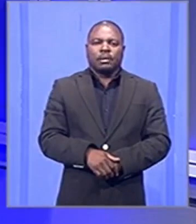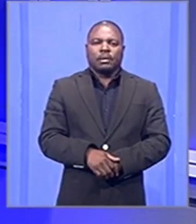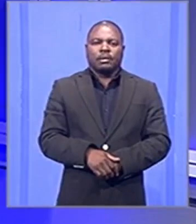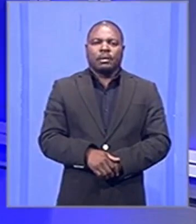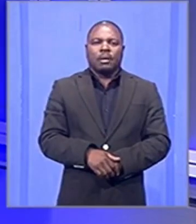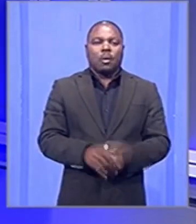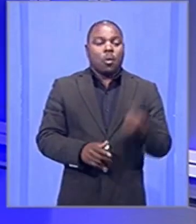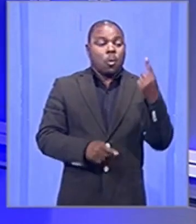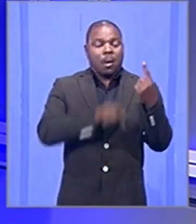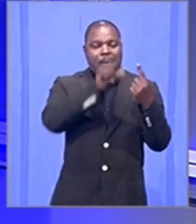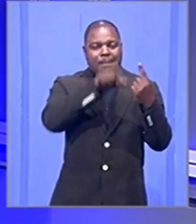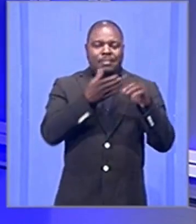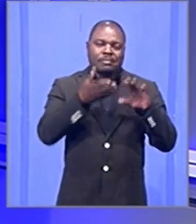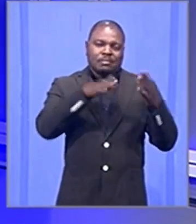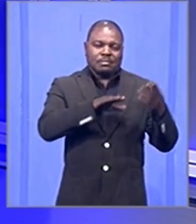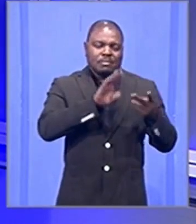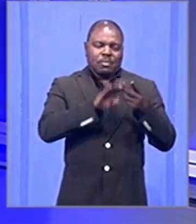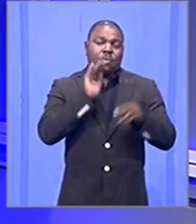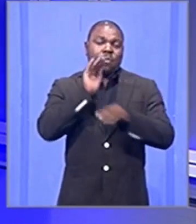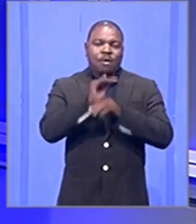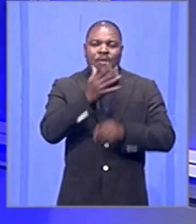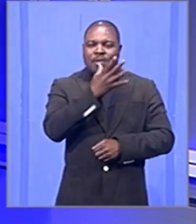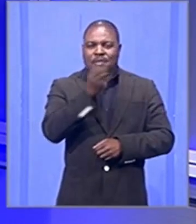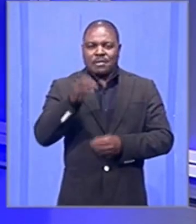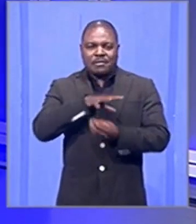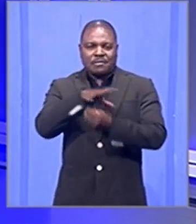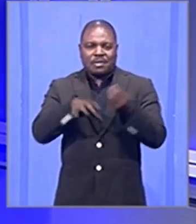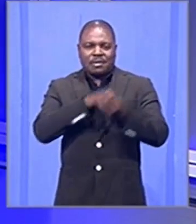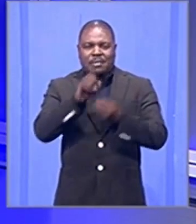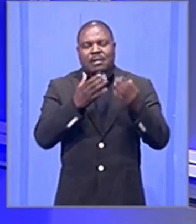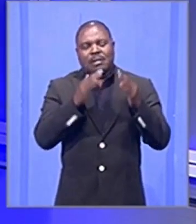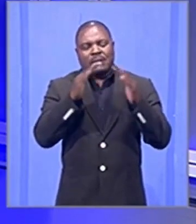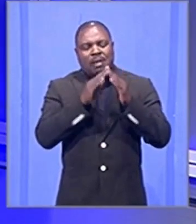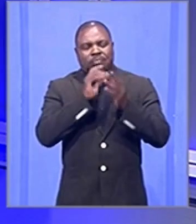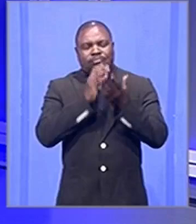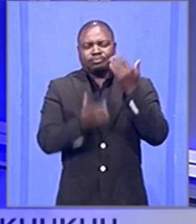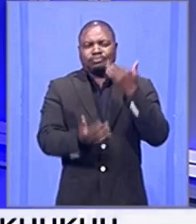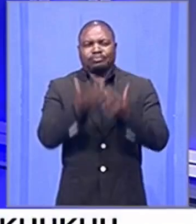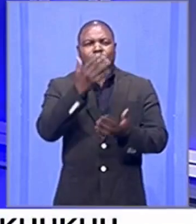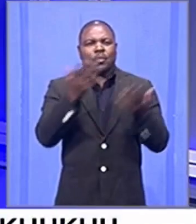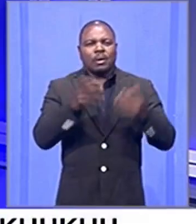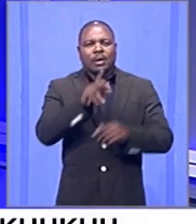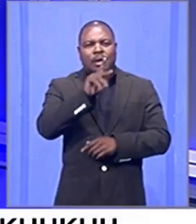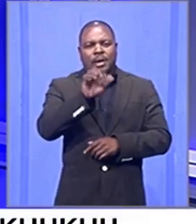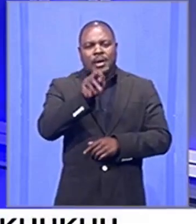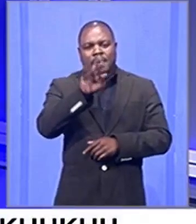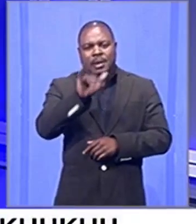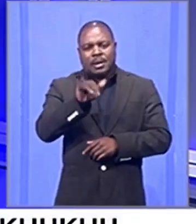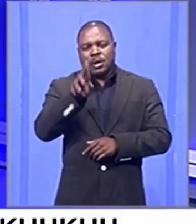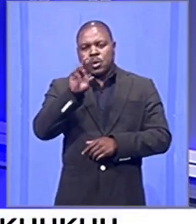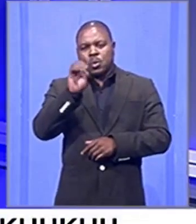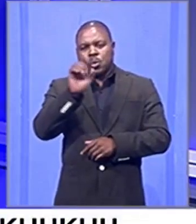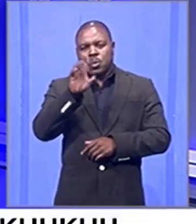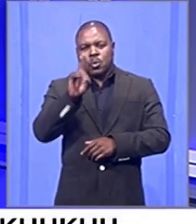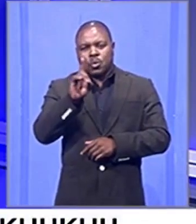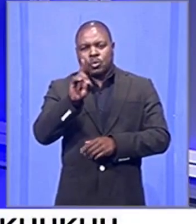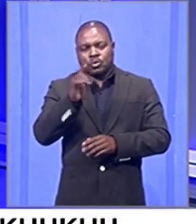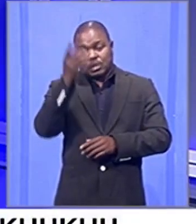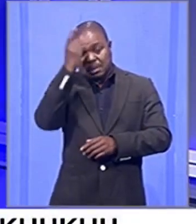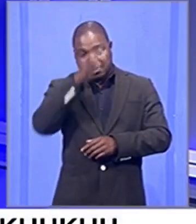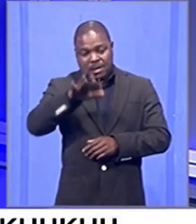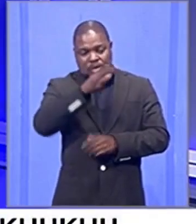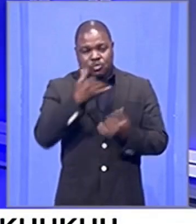Motho a le mong o hlokahetse ha malapa a feta 500 a sentswe ke mollo o qomme mekhukhung ya Kenny Road Durban Mesong. Baahi ba re